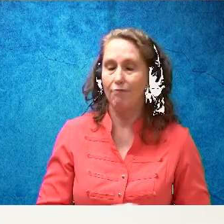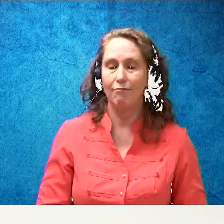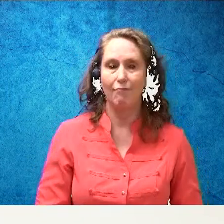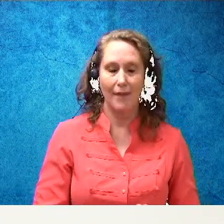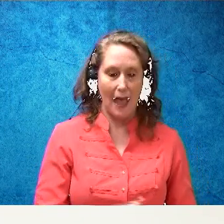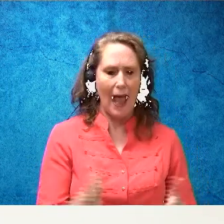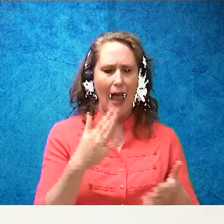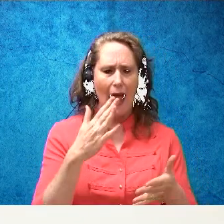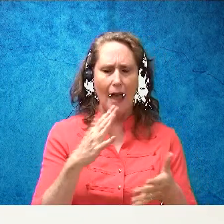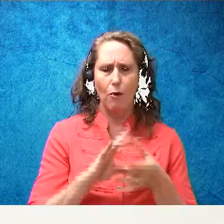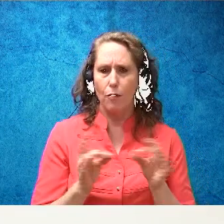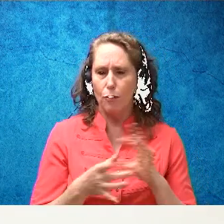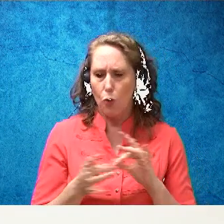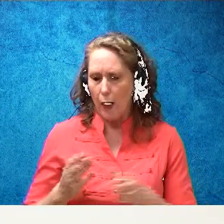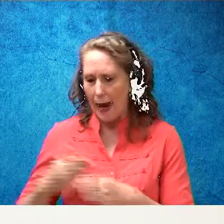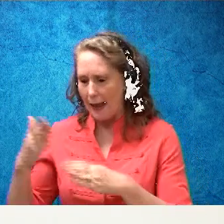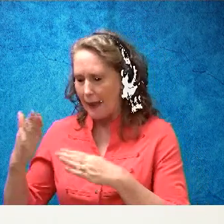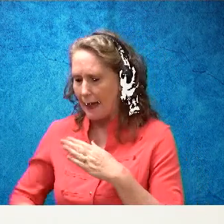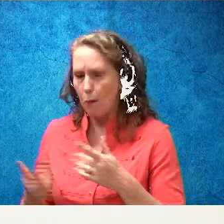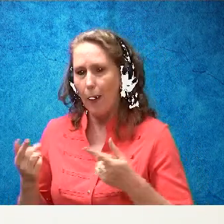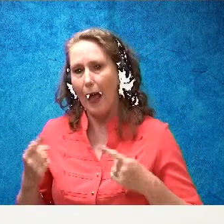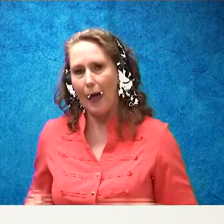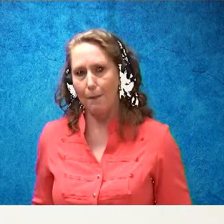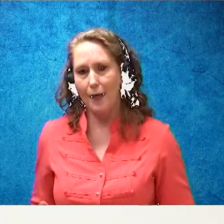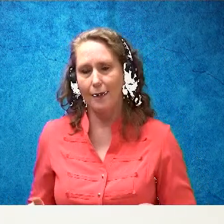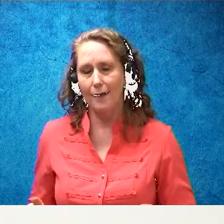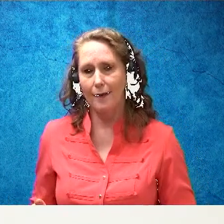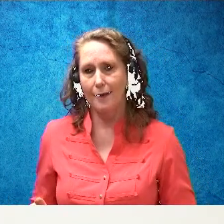beginning, middle, what happened in the end of our story?